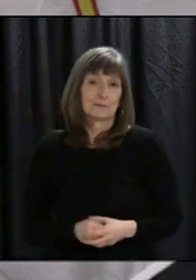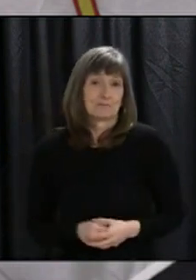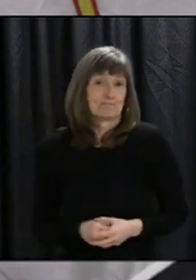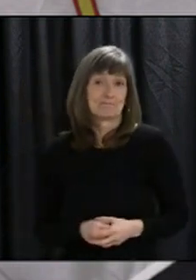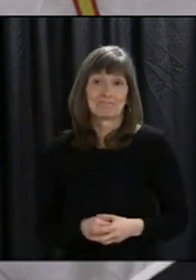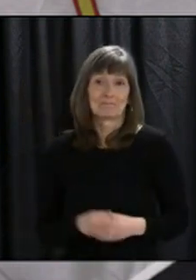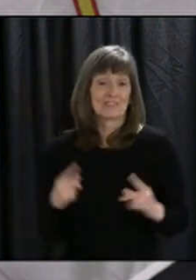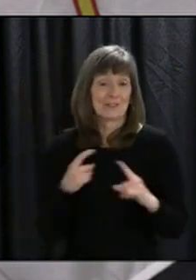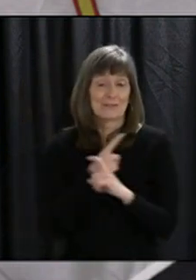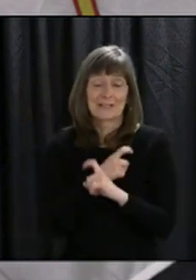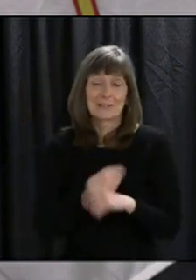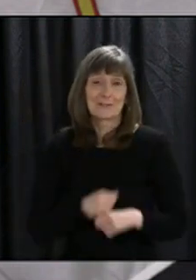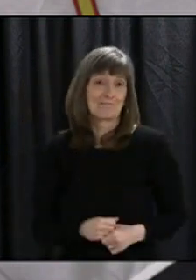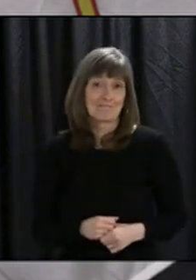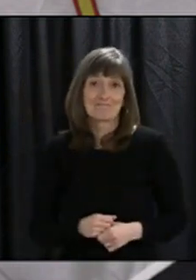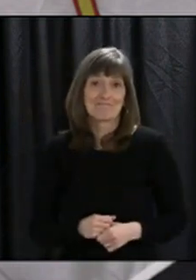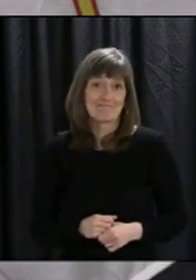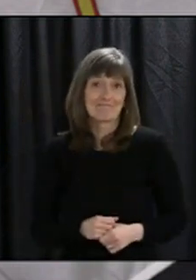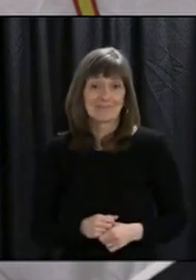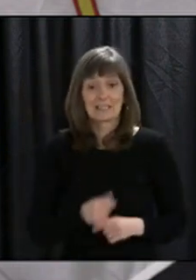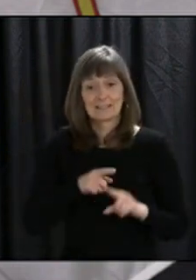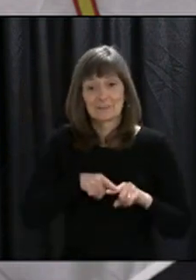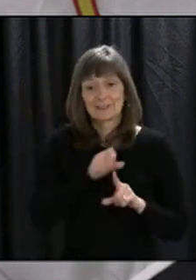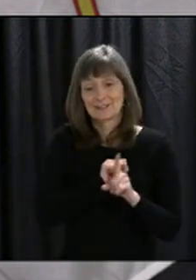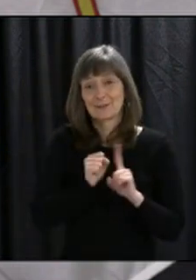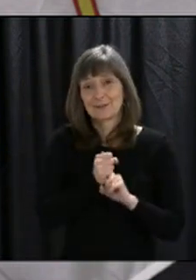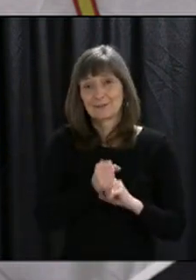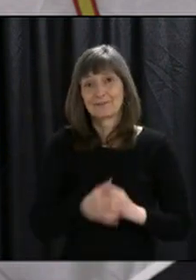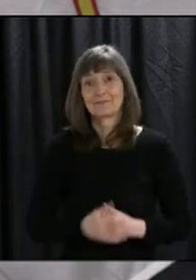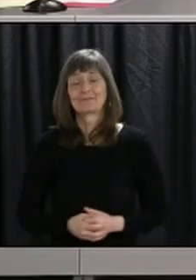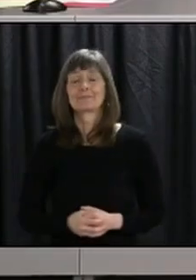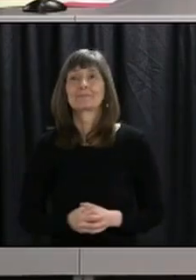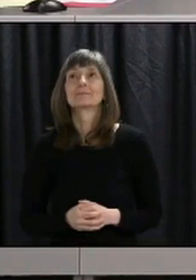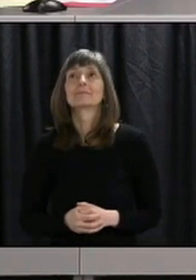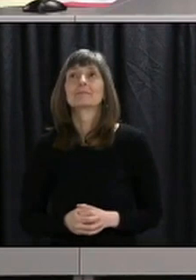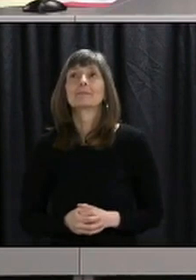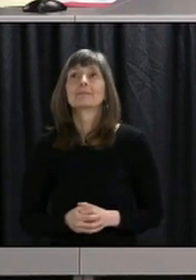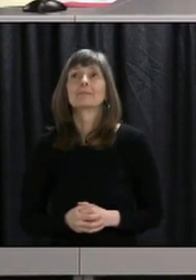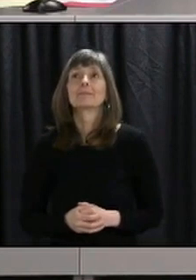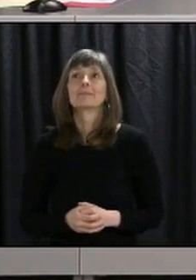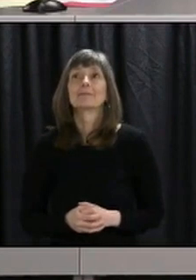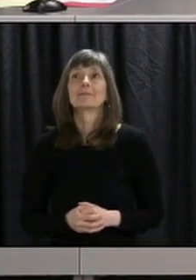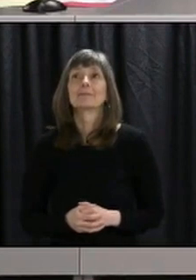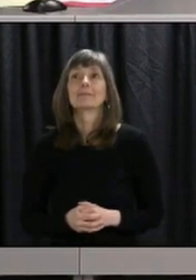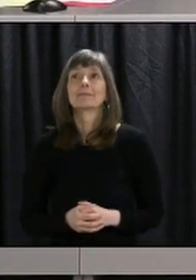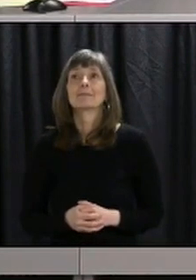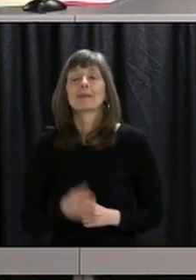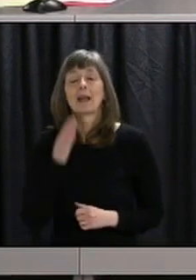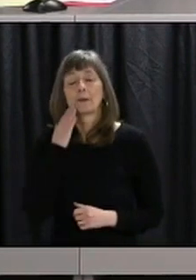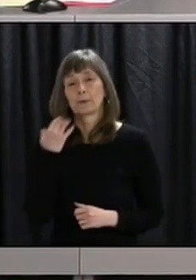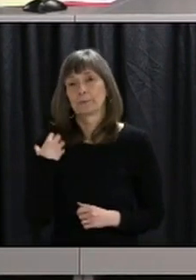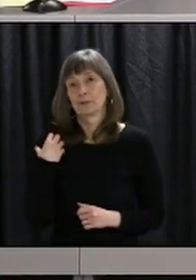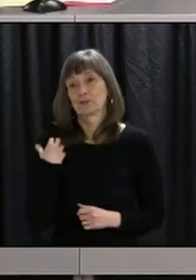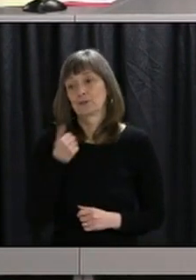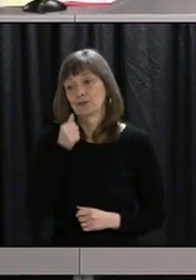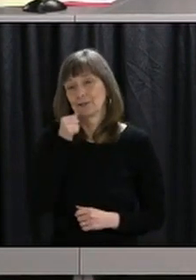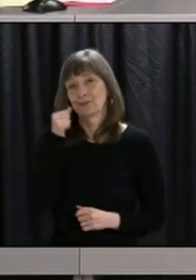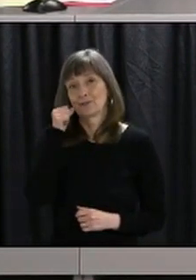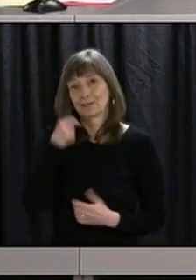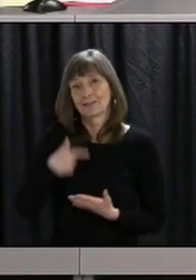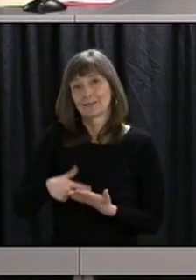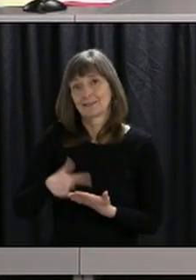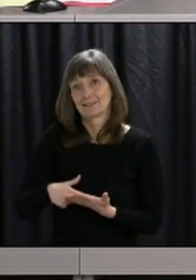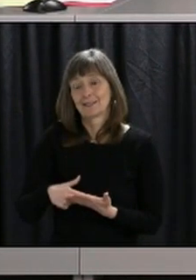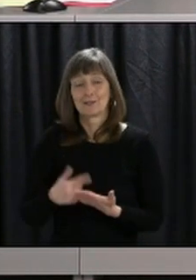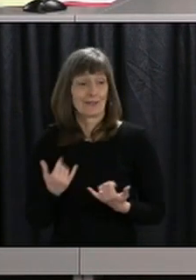it's very individualized. Peter, if I could, and I know the minister spoke to this yesterday, I think for all of us at this table,